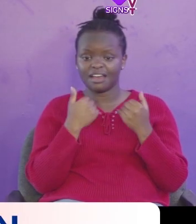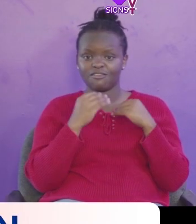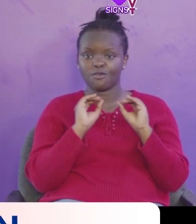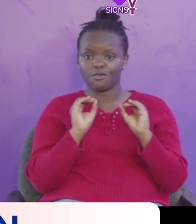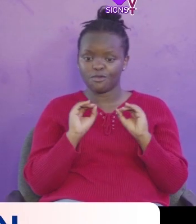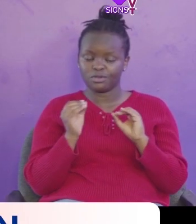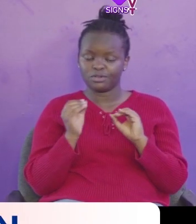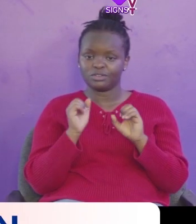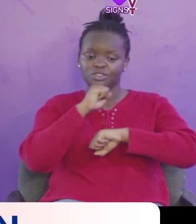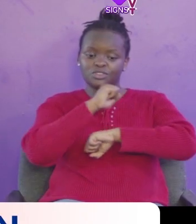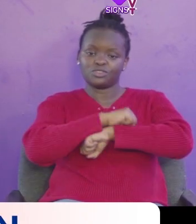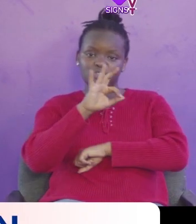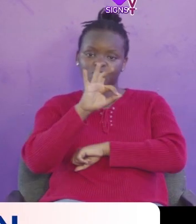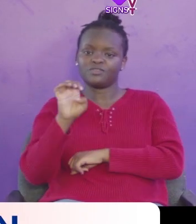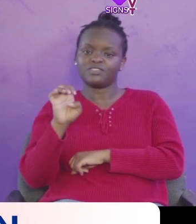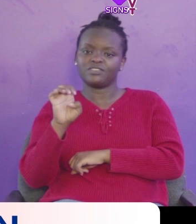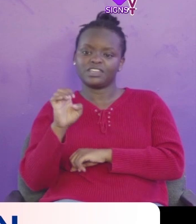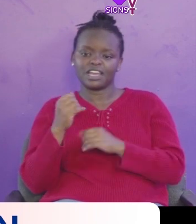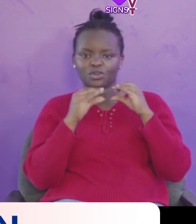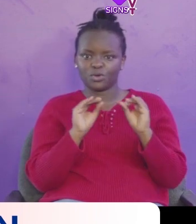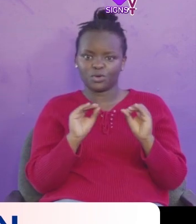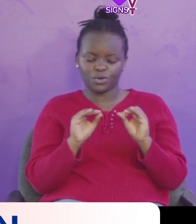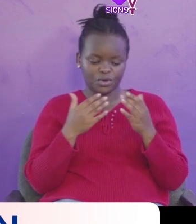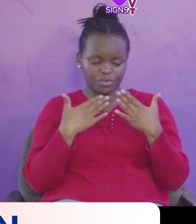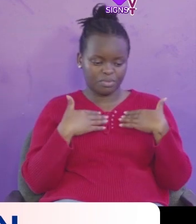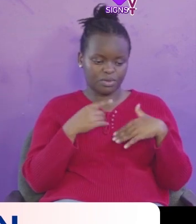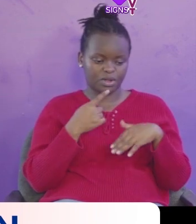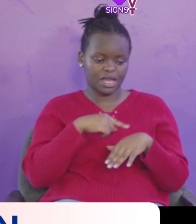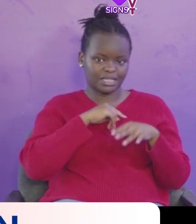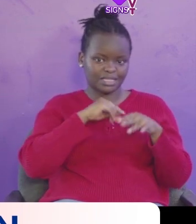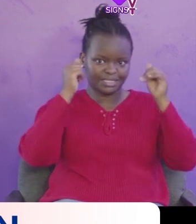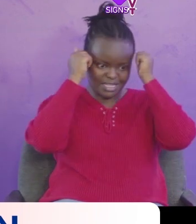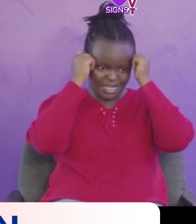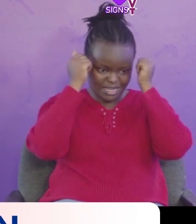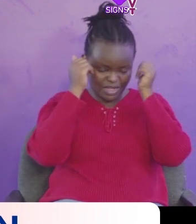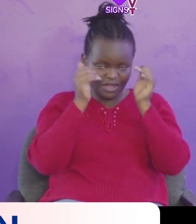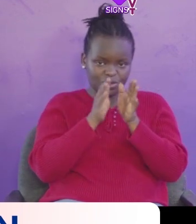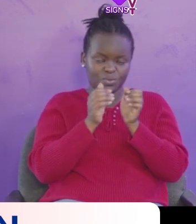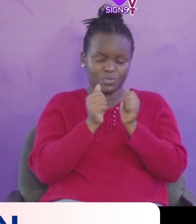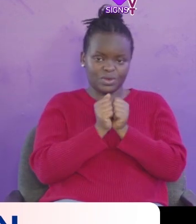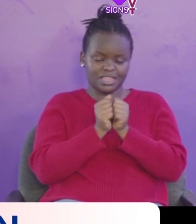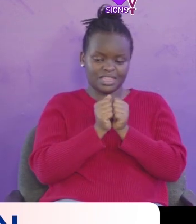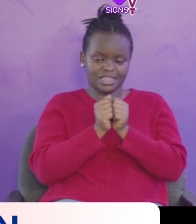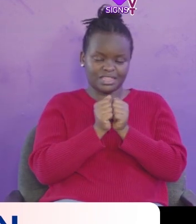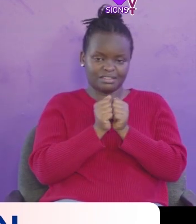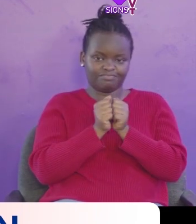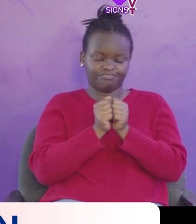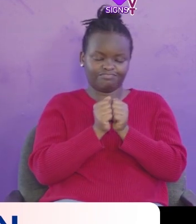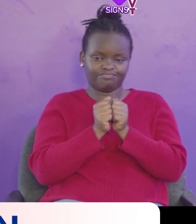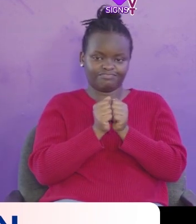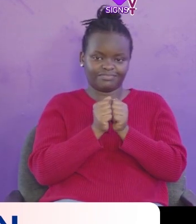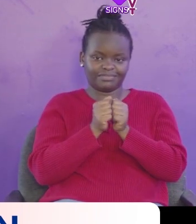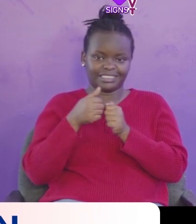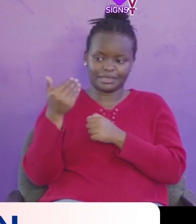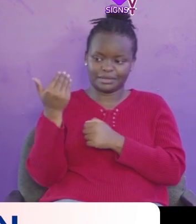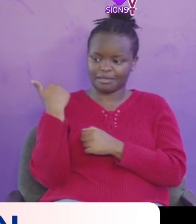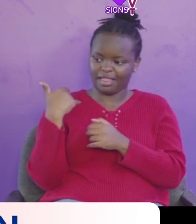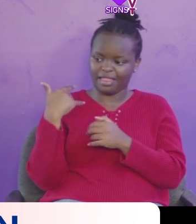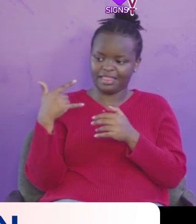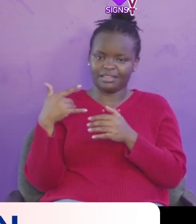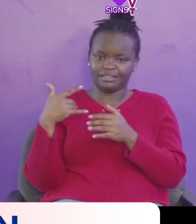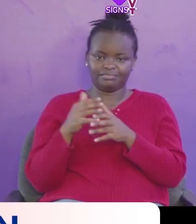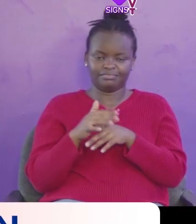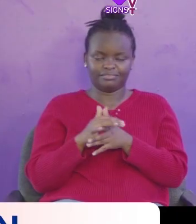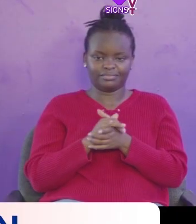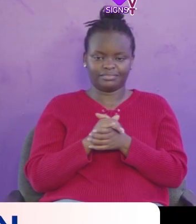apati uniform. Bro, I'm one of the people wenye tulisoma. Ndio. Na suruali ambayo ama kinyasa ambacho kimeraruka huku nyuma inaonyesha